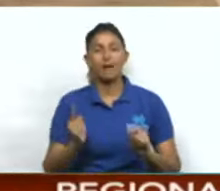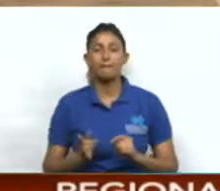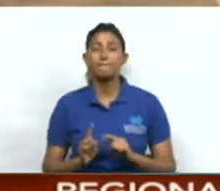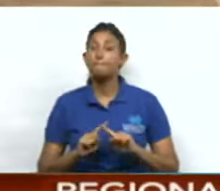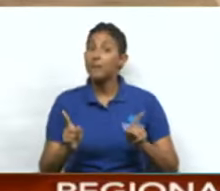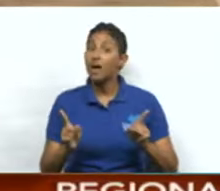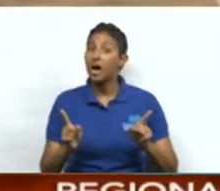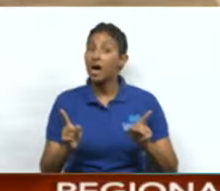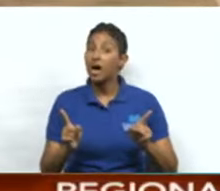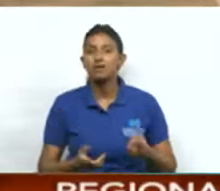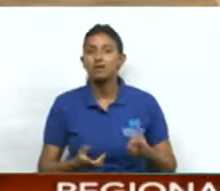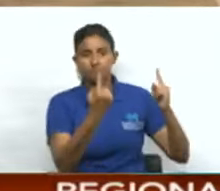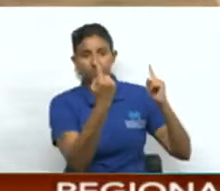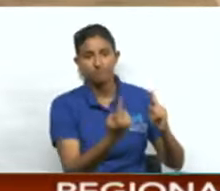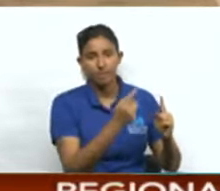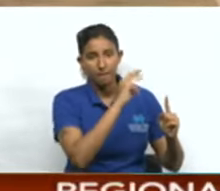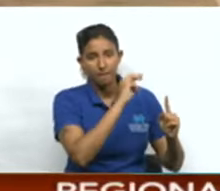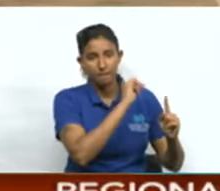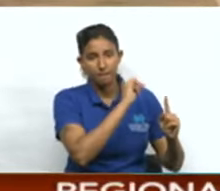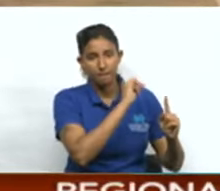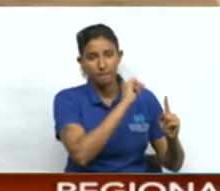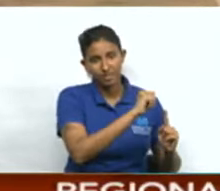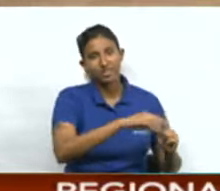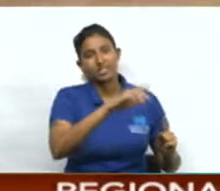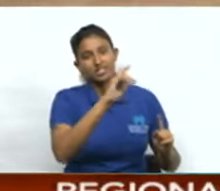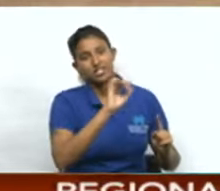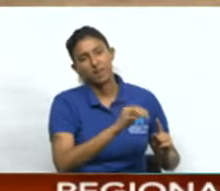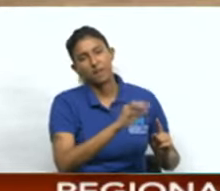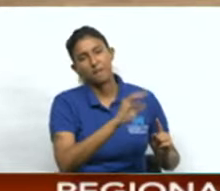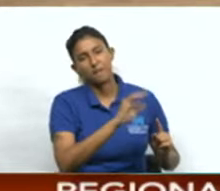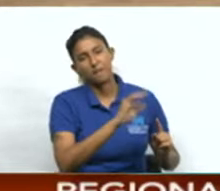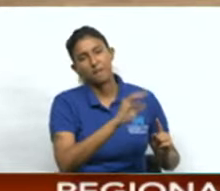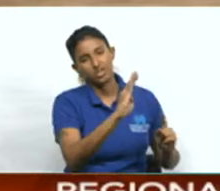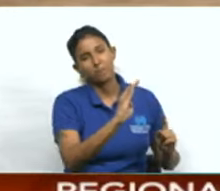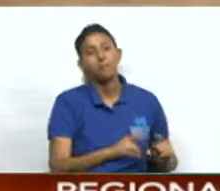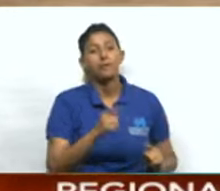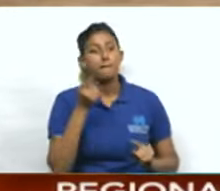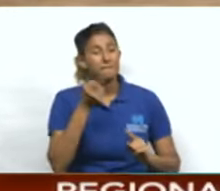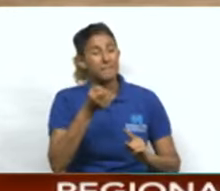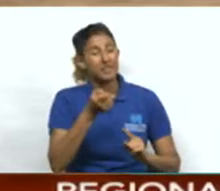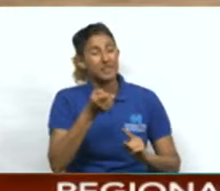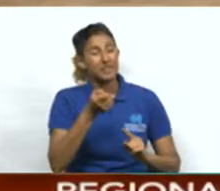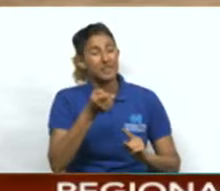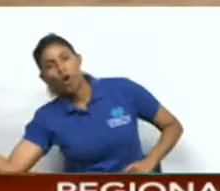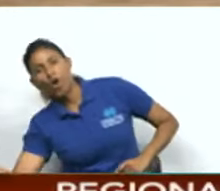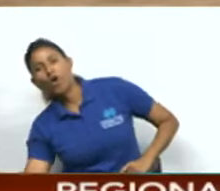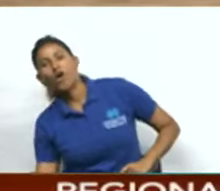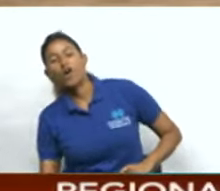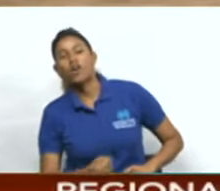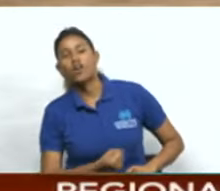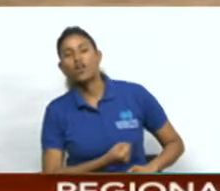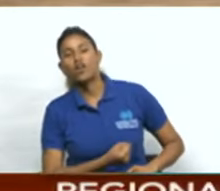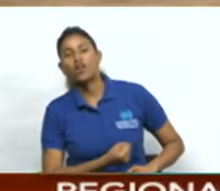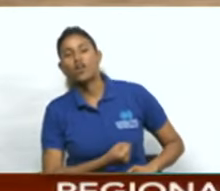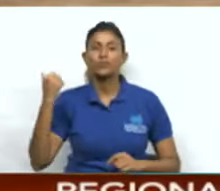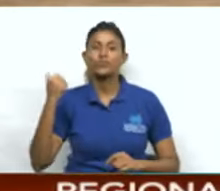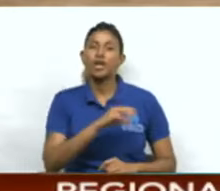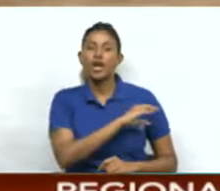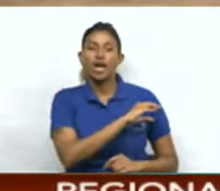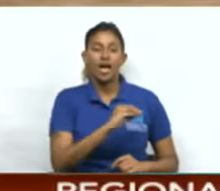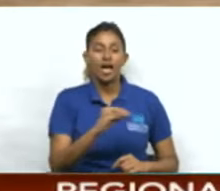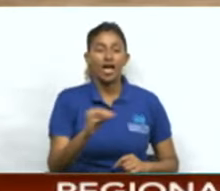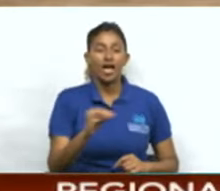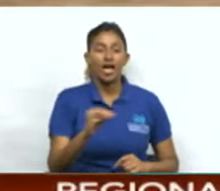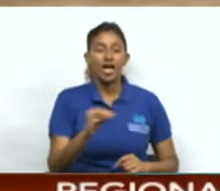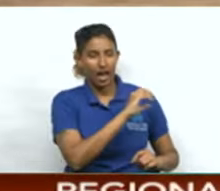Teddy Bishop. Bishop was caught at slip for then top score, 48, the Academy 84 for 4. They continued to score at a